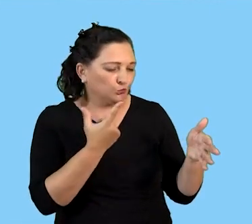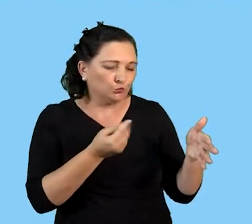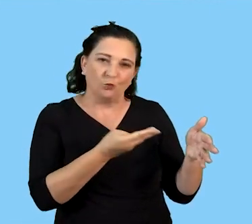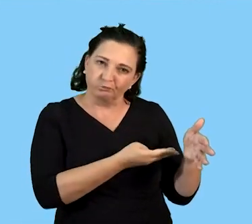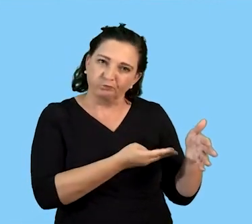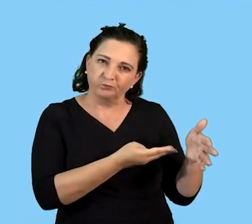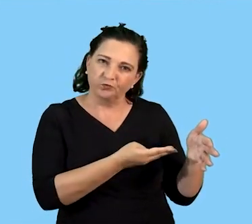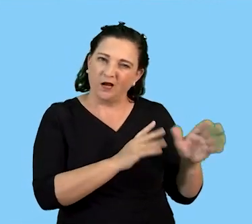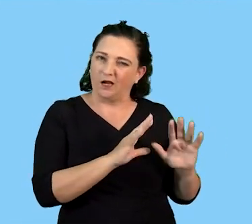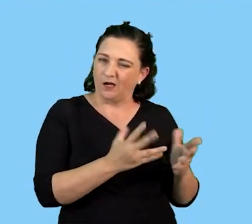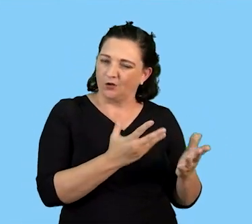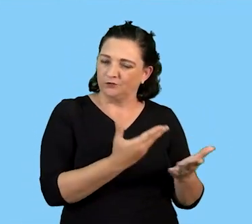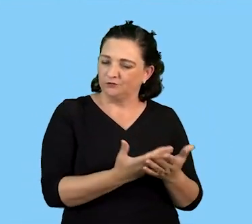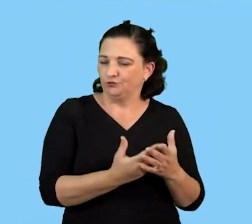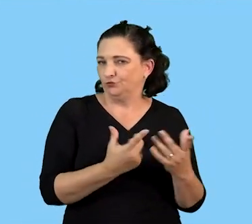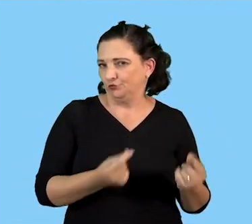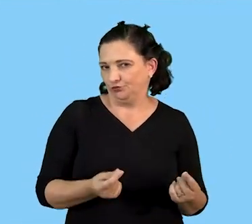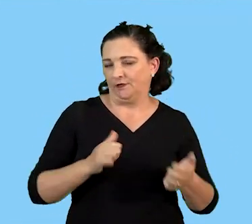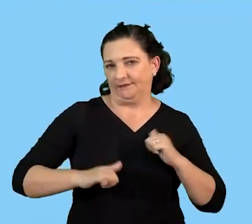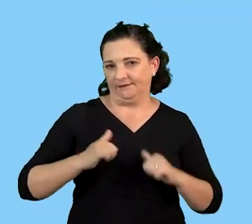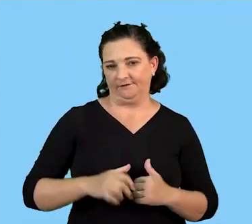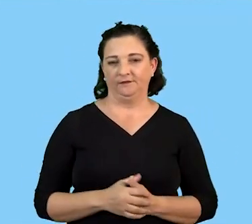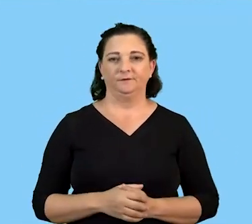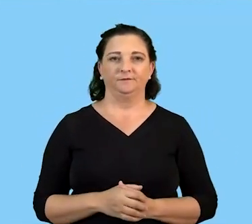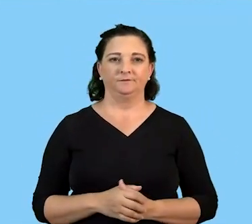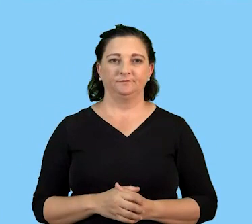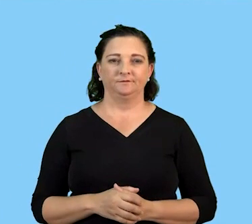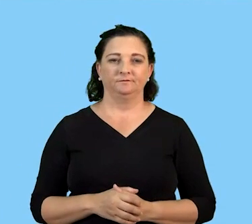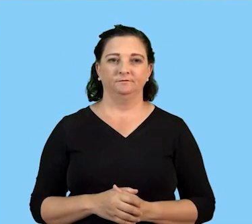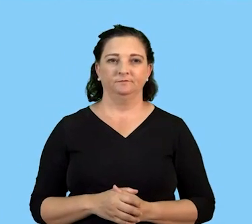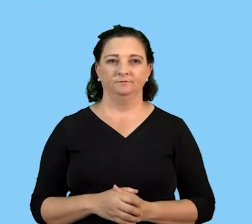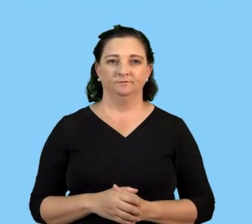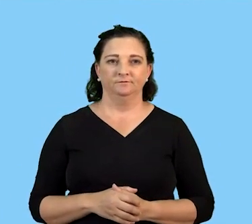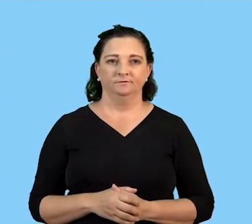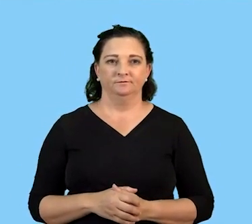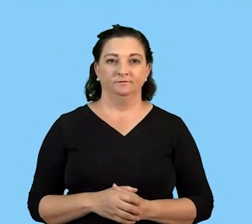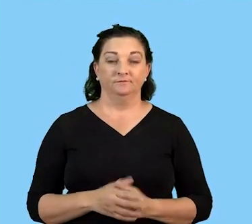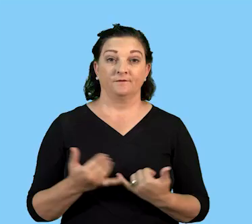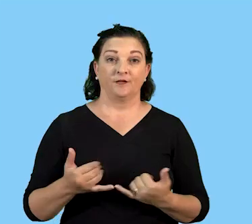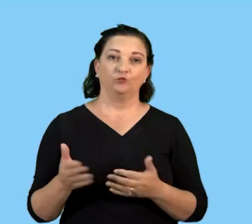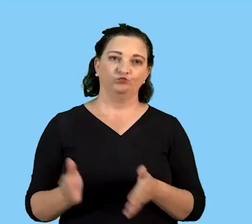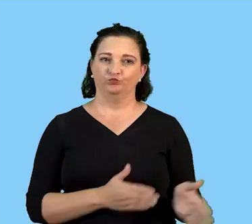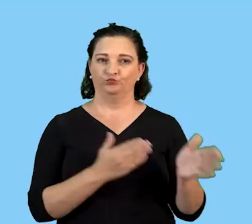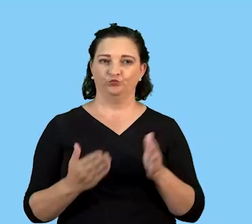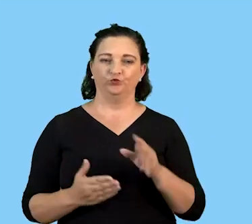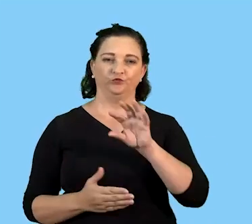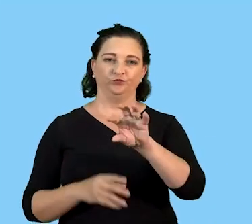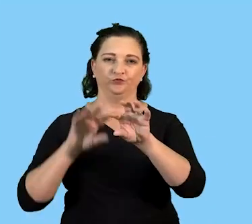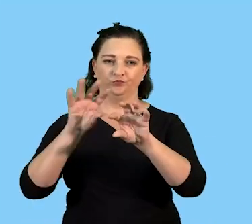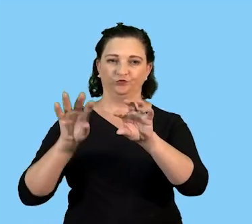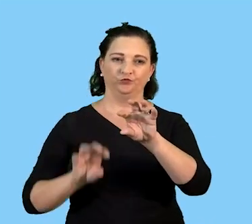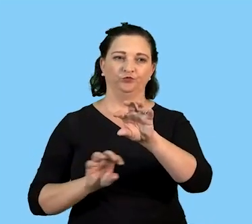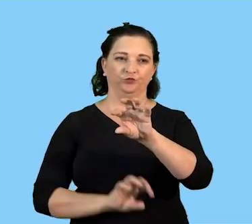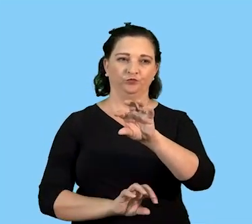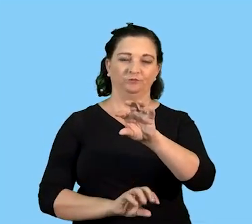what manner should they be done. Those particular activities. Now let's move on to our last concept,